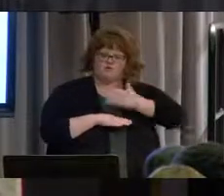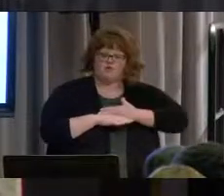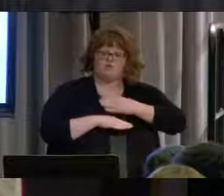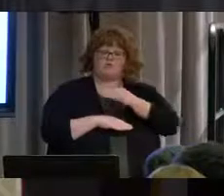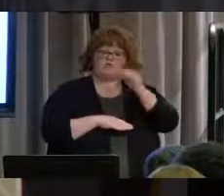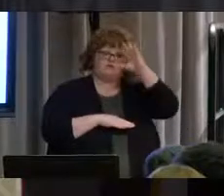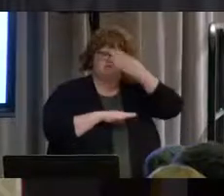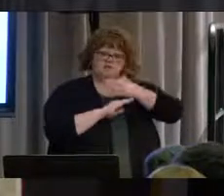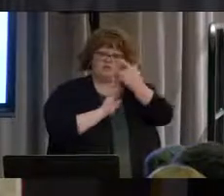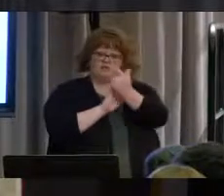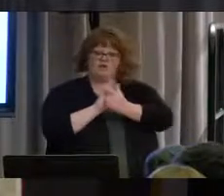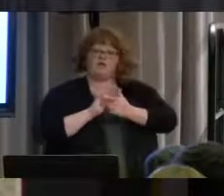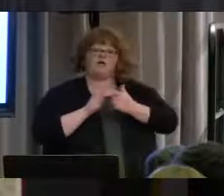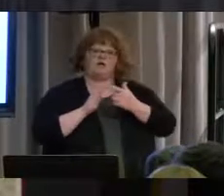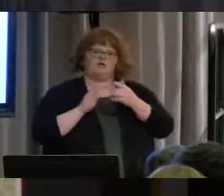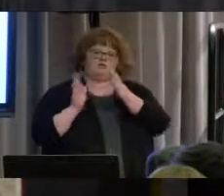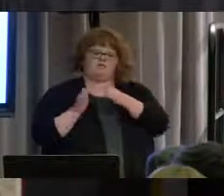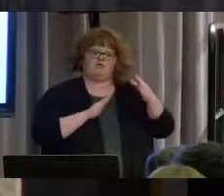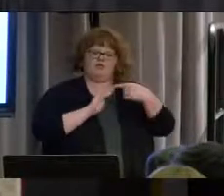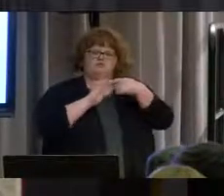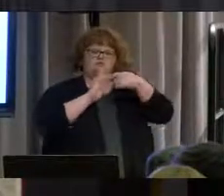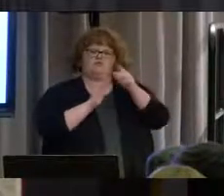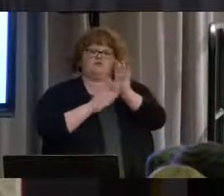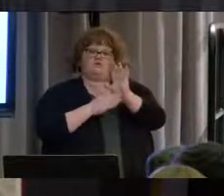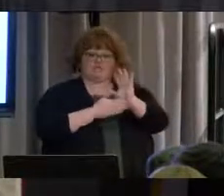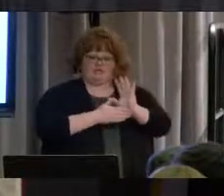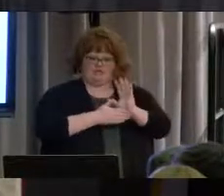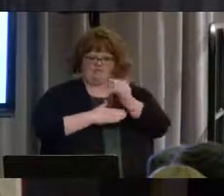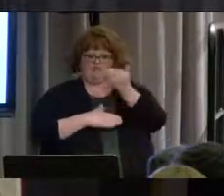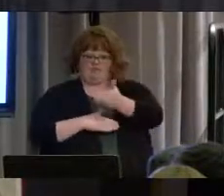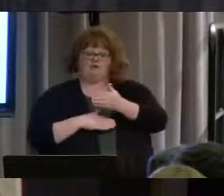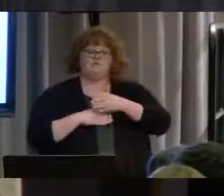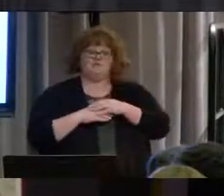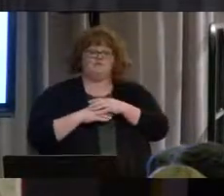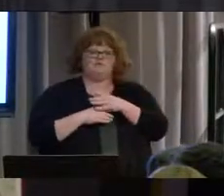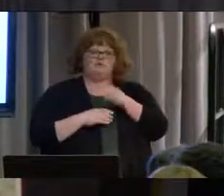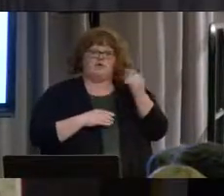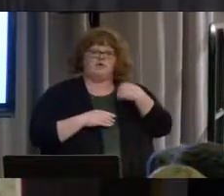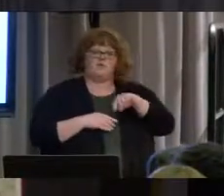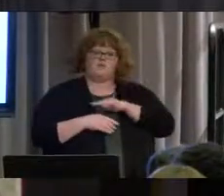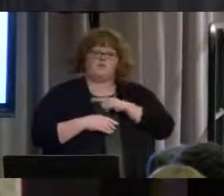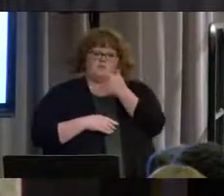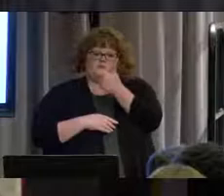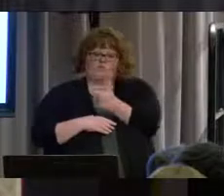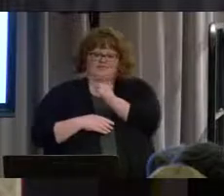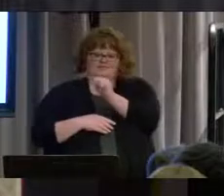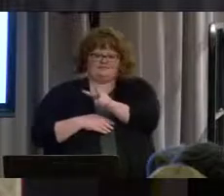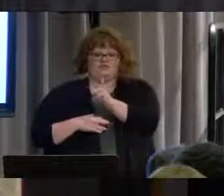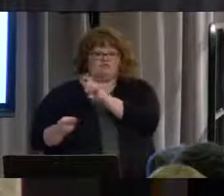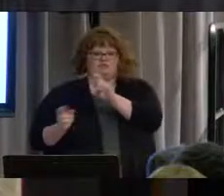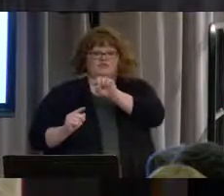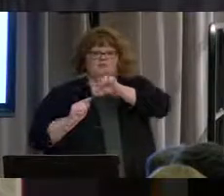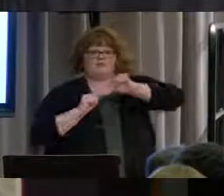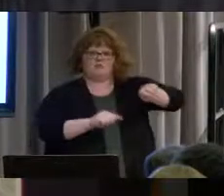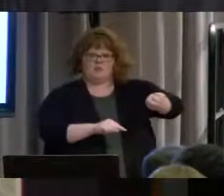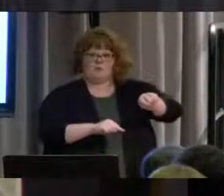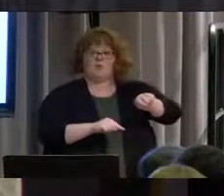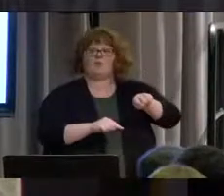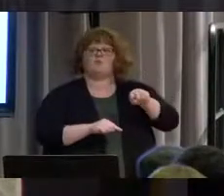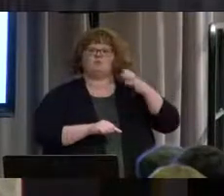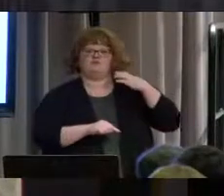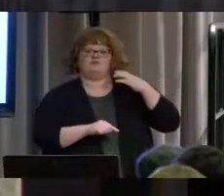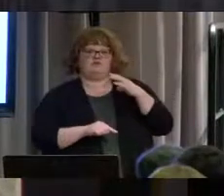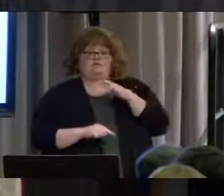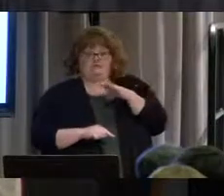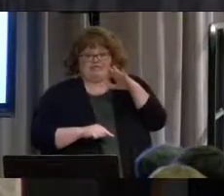about urban renewal in Charlottesville and also about lynching. And so we were watching the television, getting ready to drive downtown, and we never got the chance, of course, because of